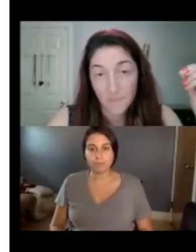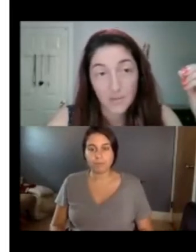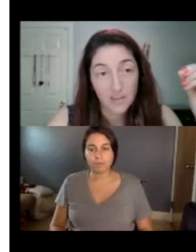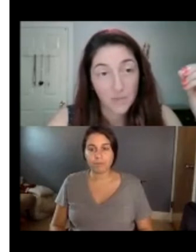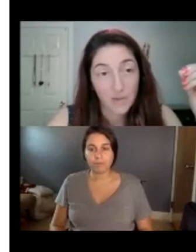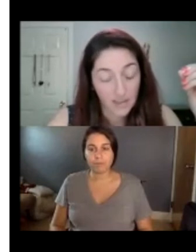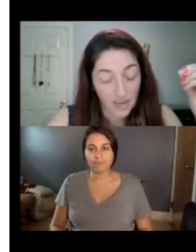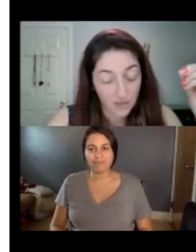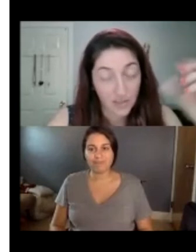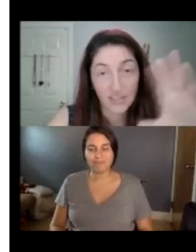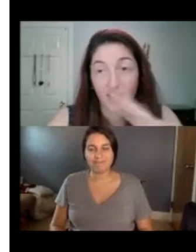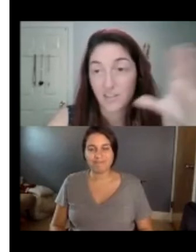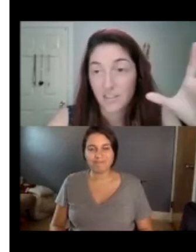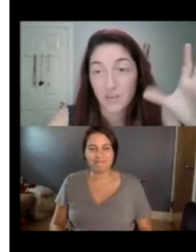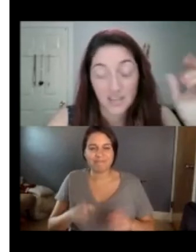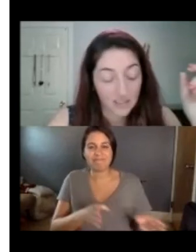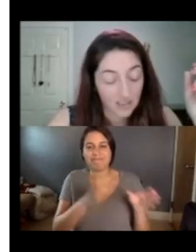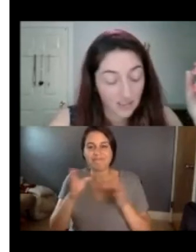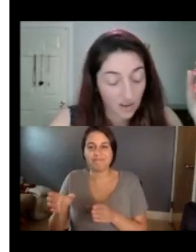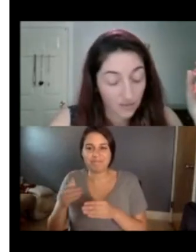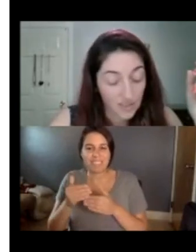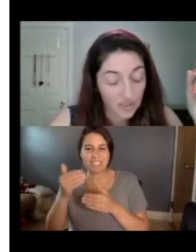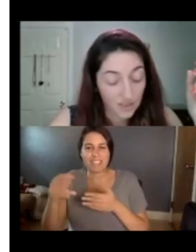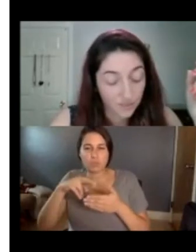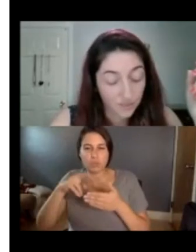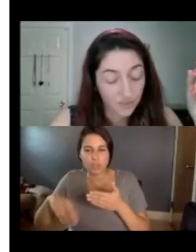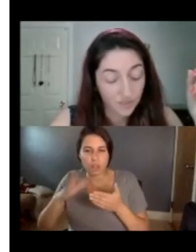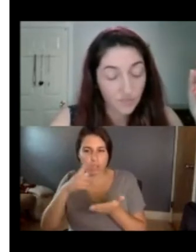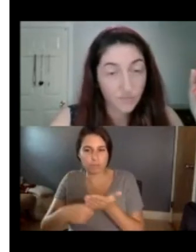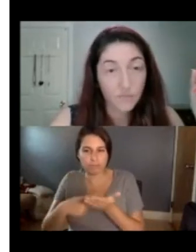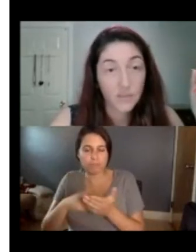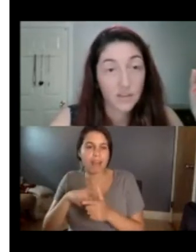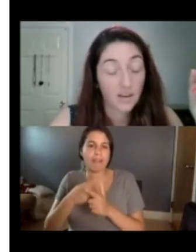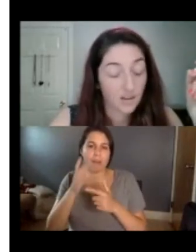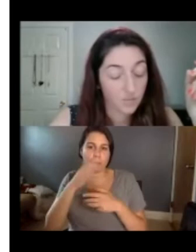Okay, I'm going to talk about the next results and then I'll summarize all of these.